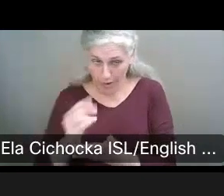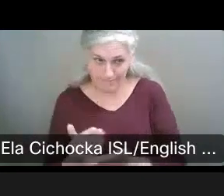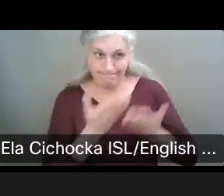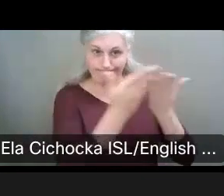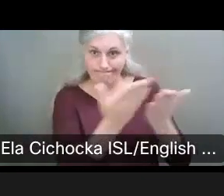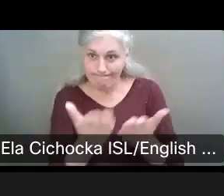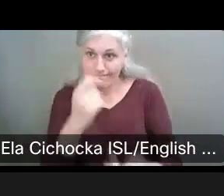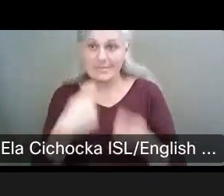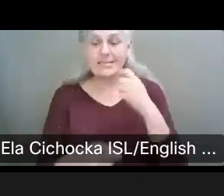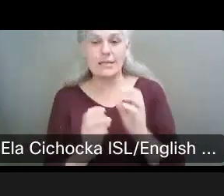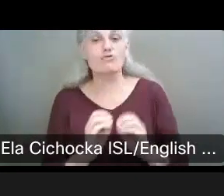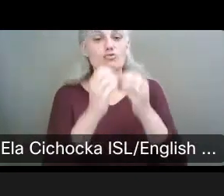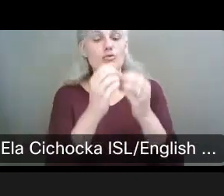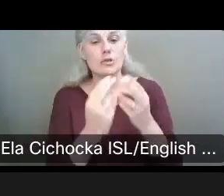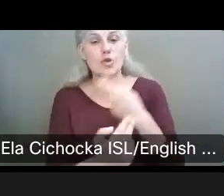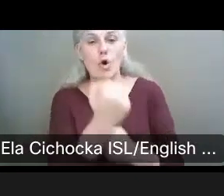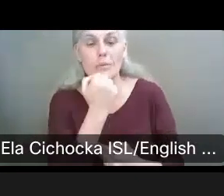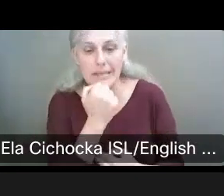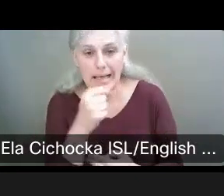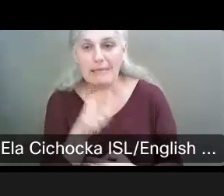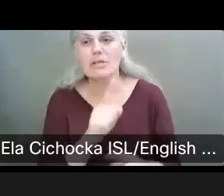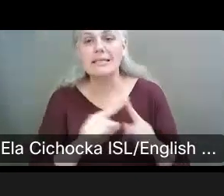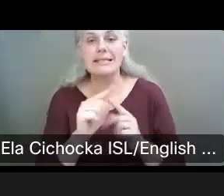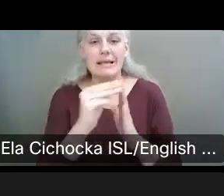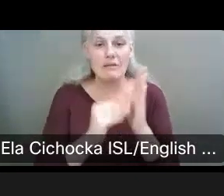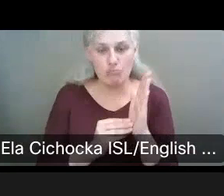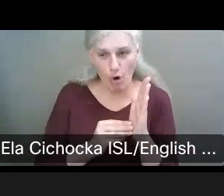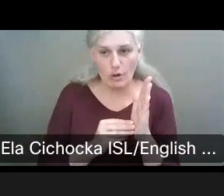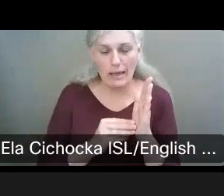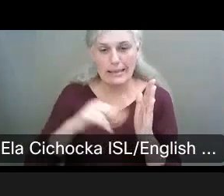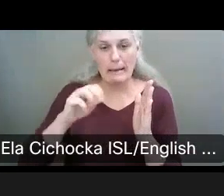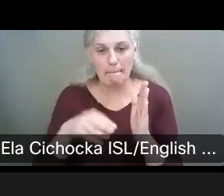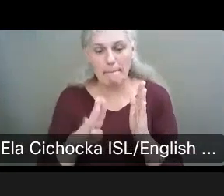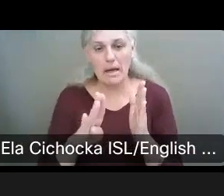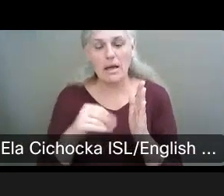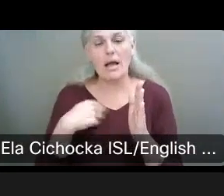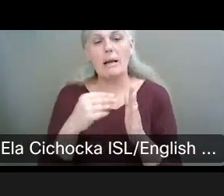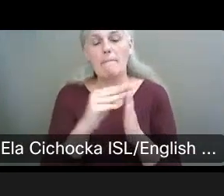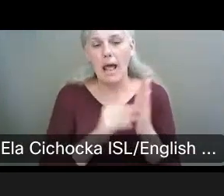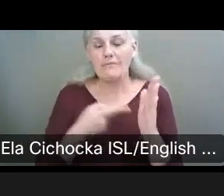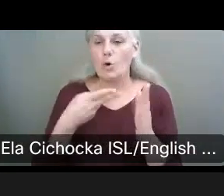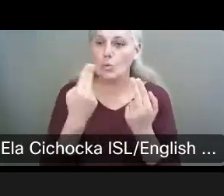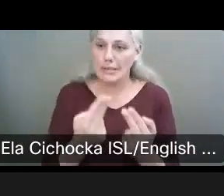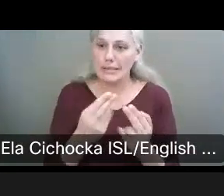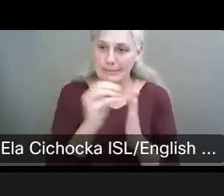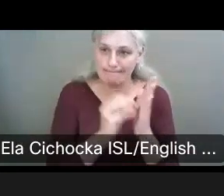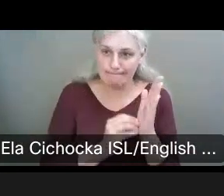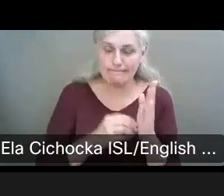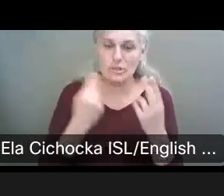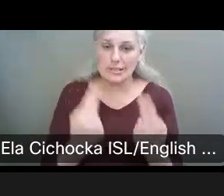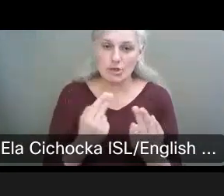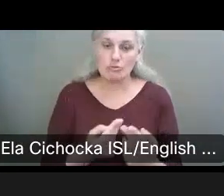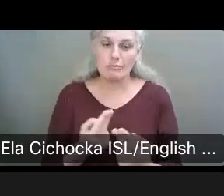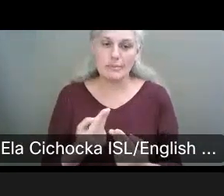the updates for our NIMS platform, through which you'll know notifiable incidents must be notified